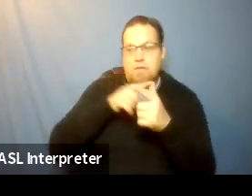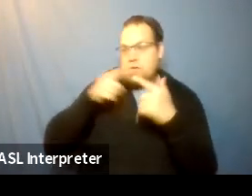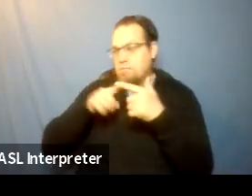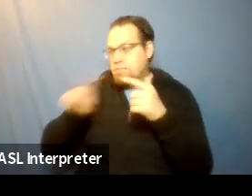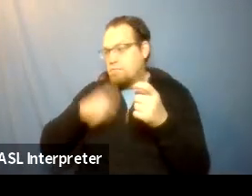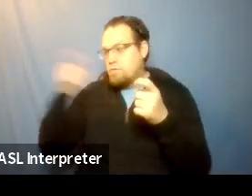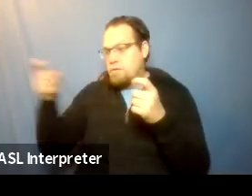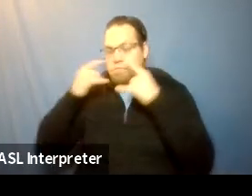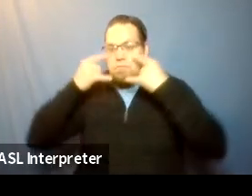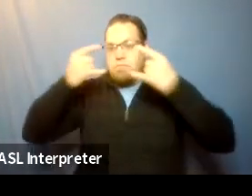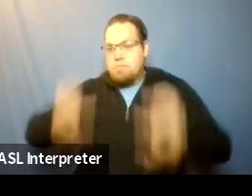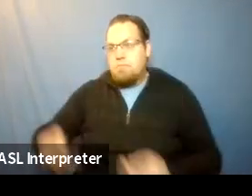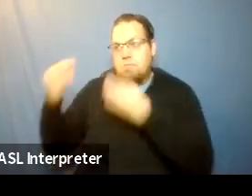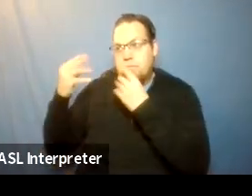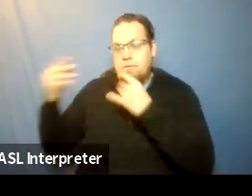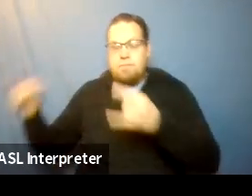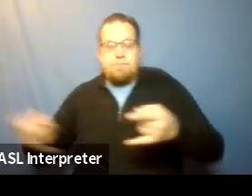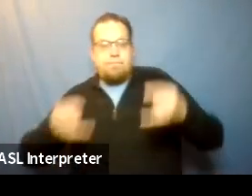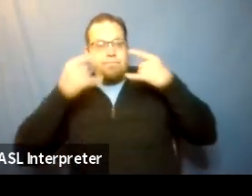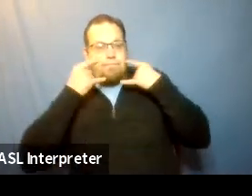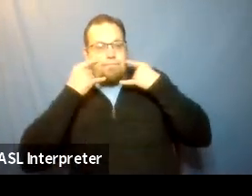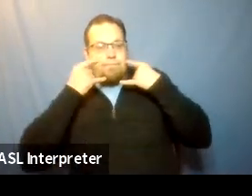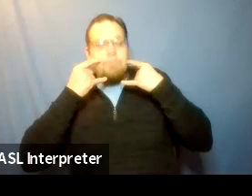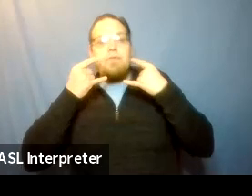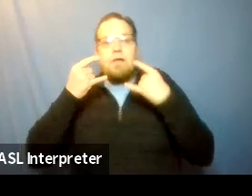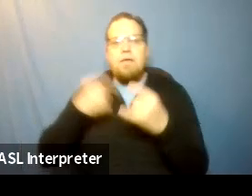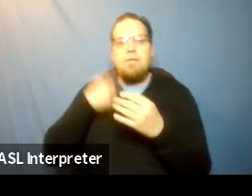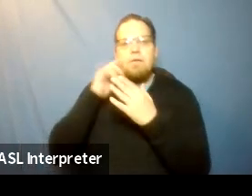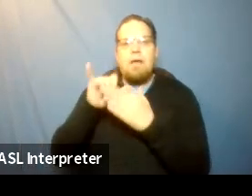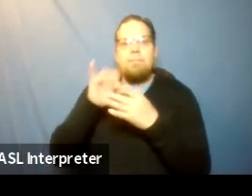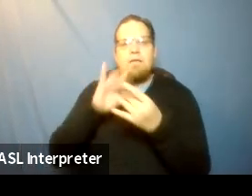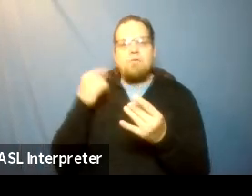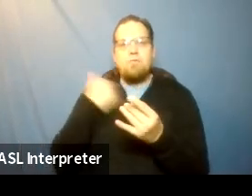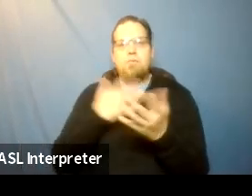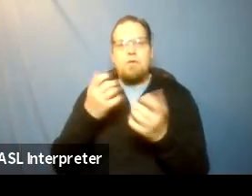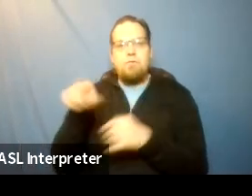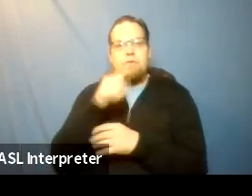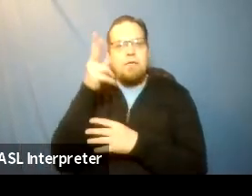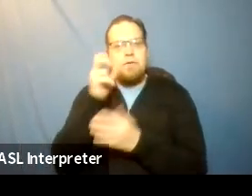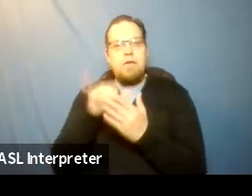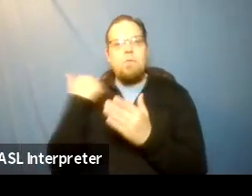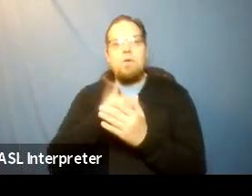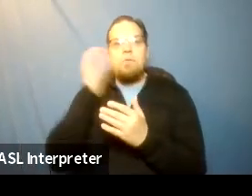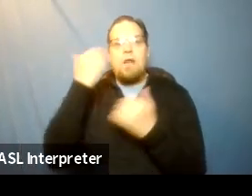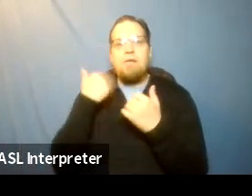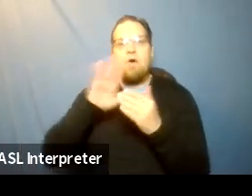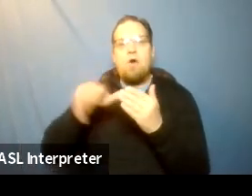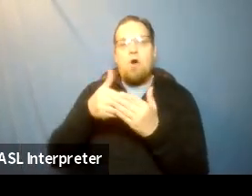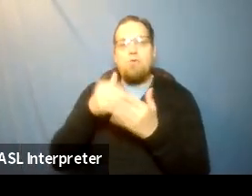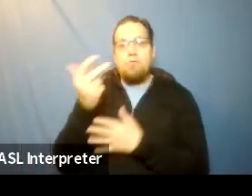and you would play. I think the message that we want you to hear is that we will have all three of the music